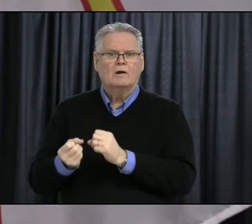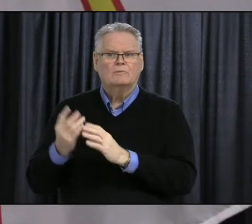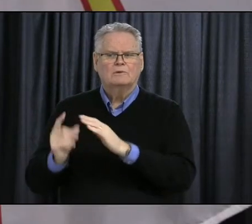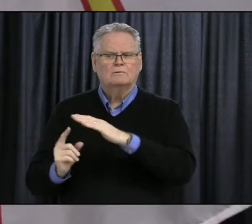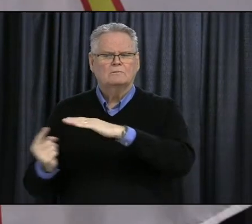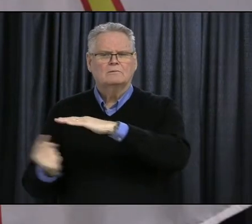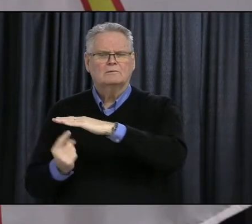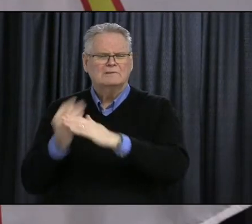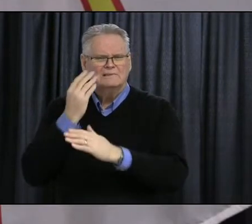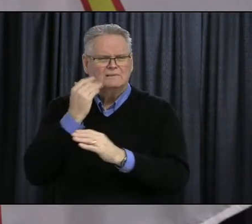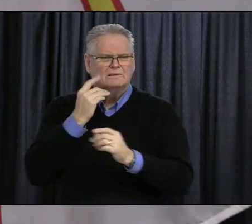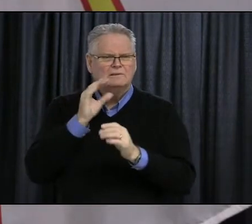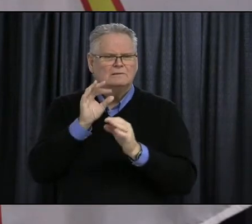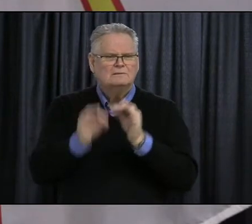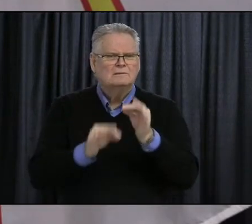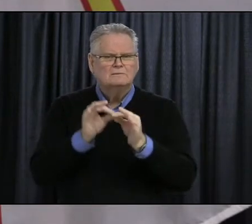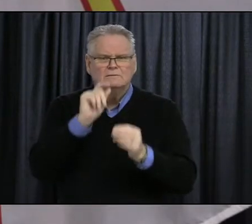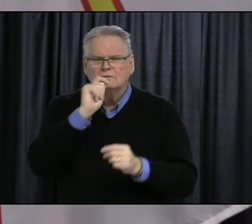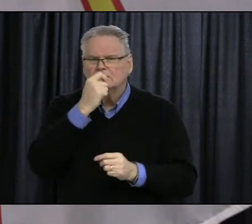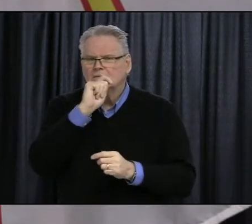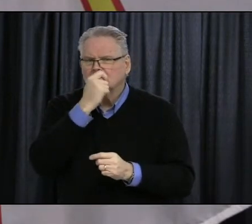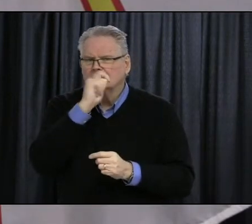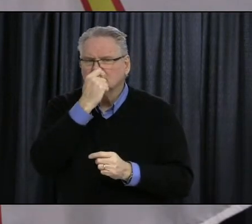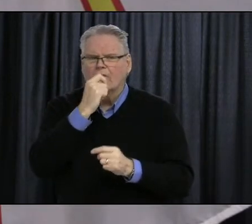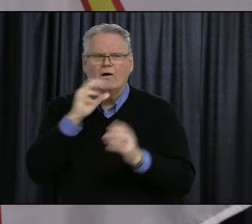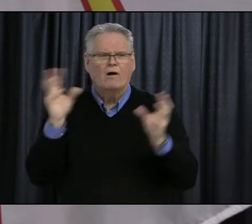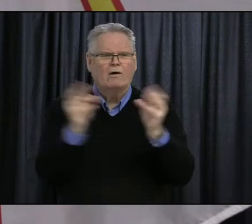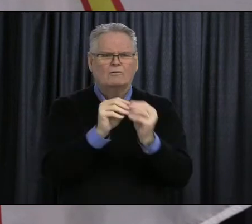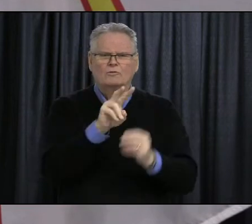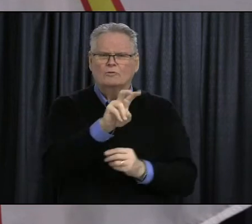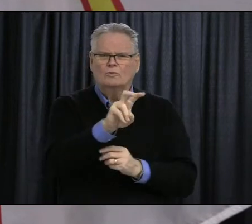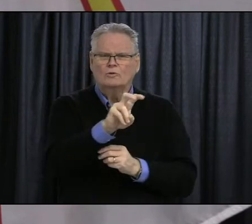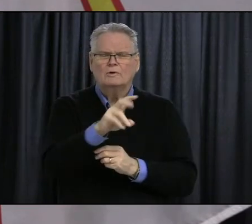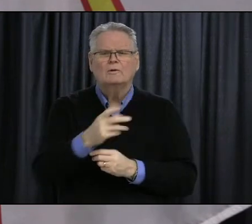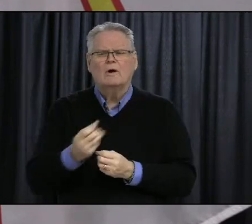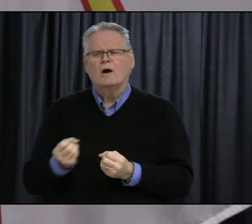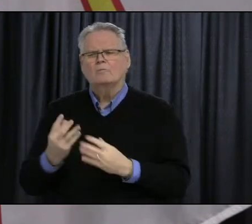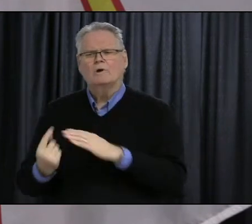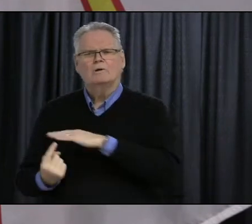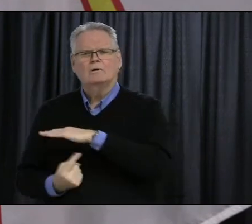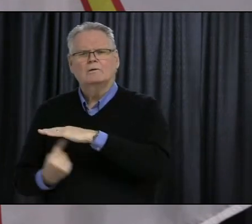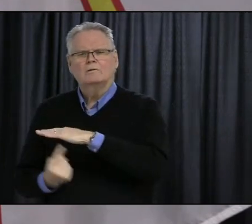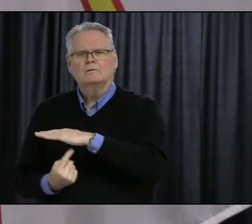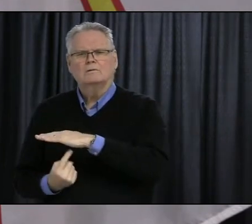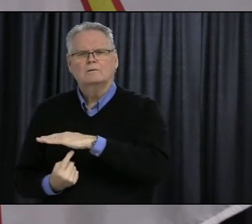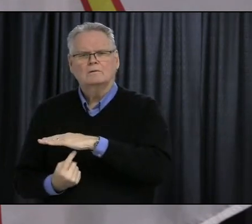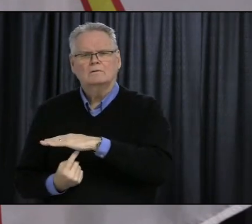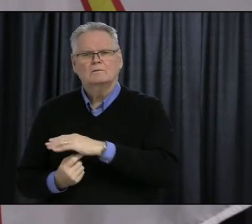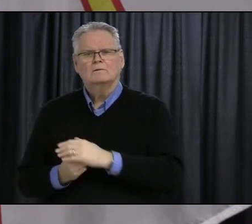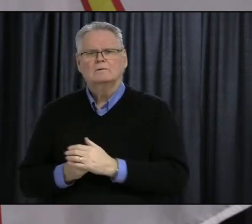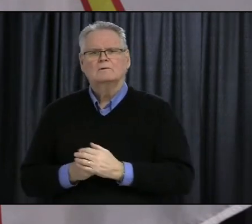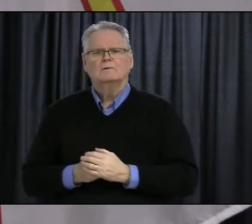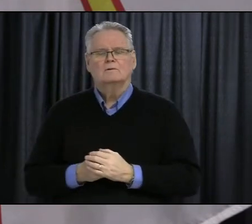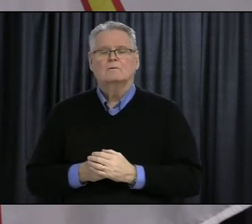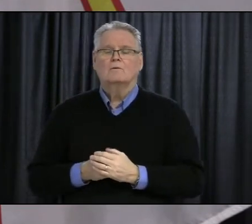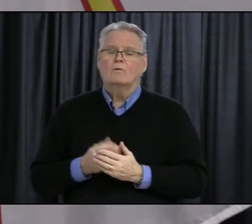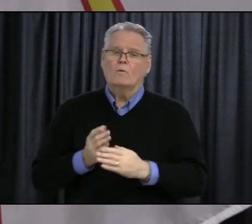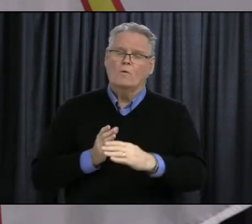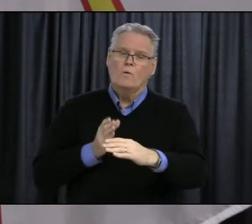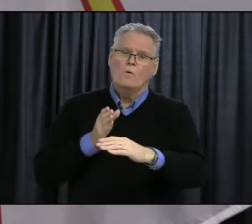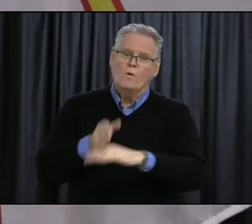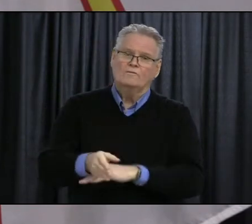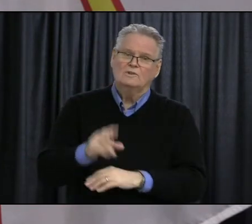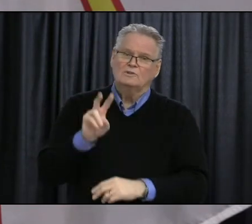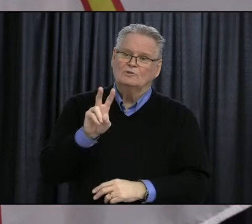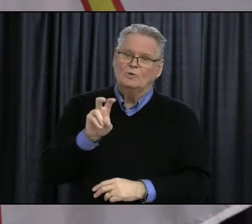Certainly there's over 200 people who had been identified and needed to self-isolate at least until their test came back. Those